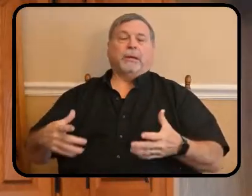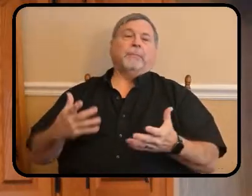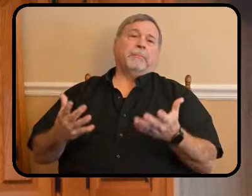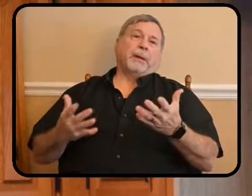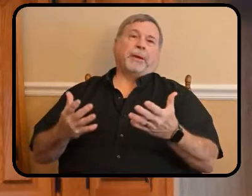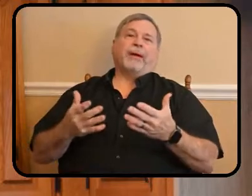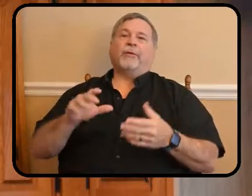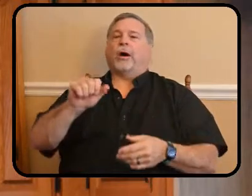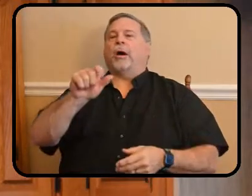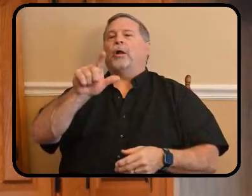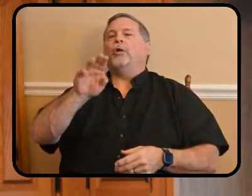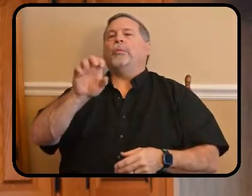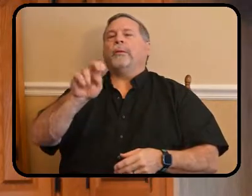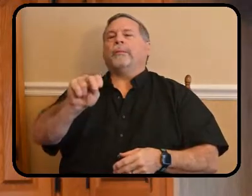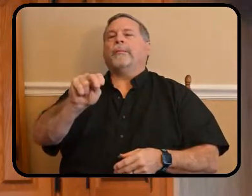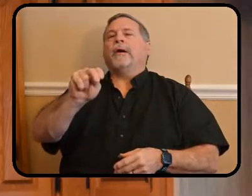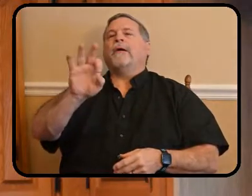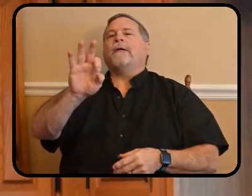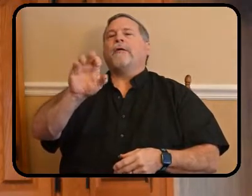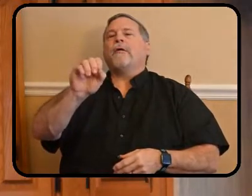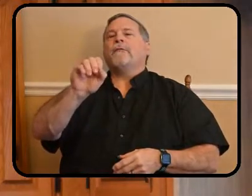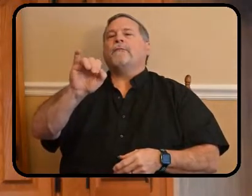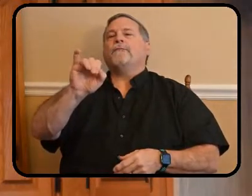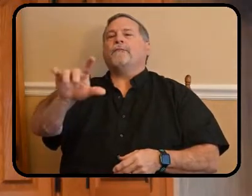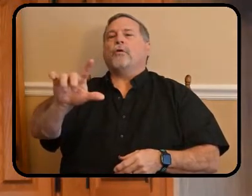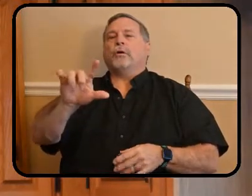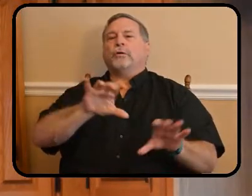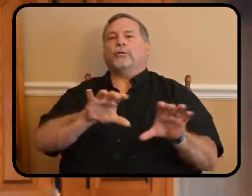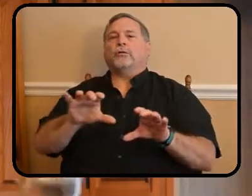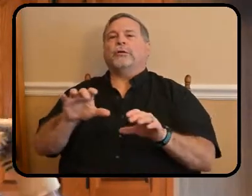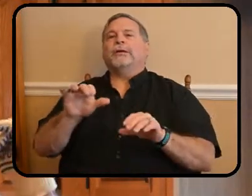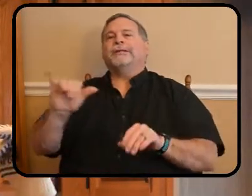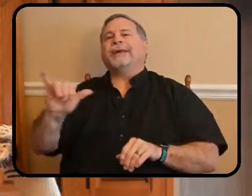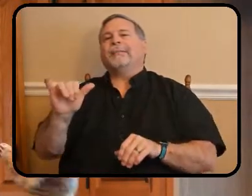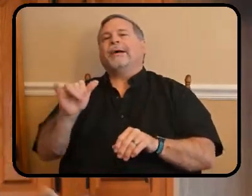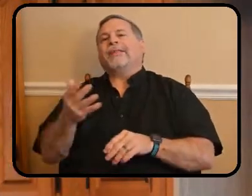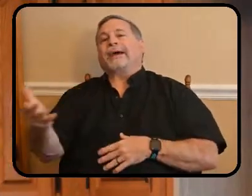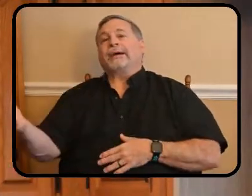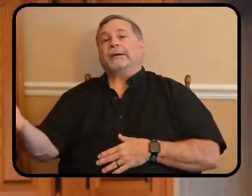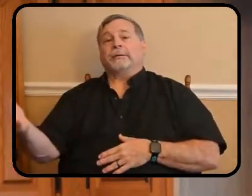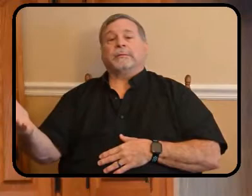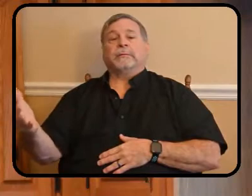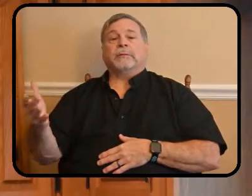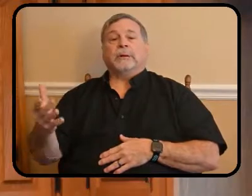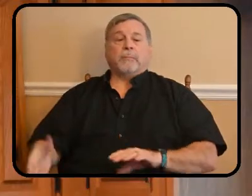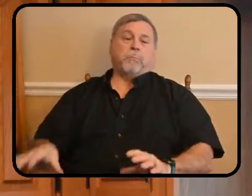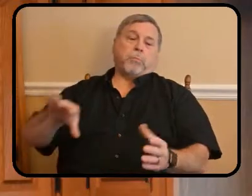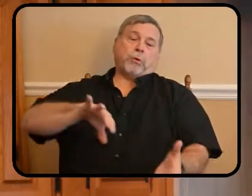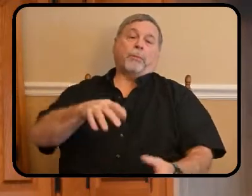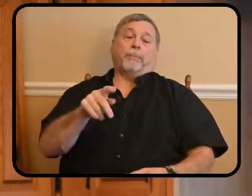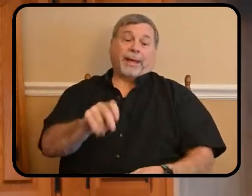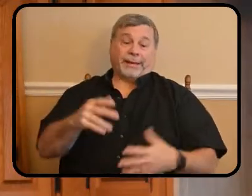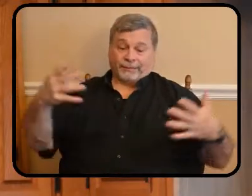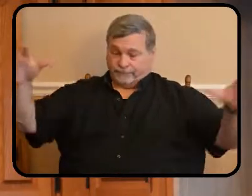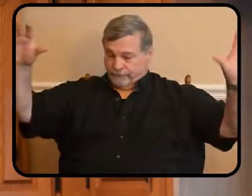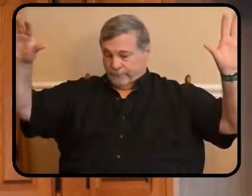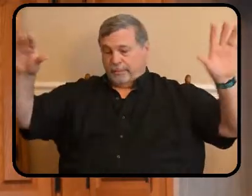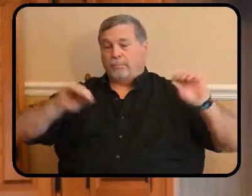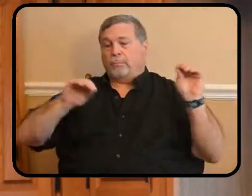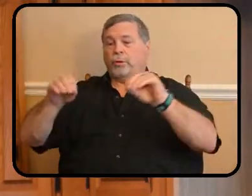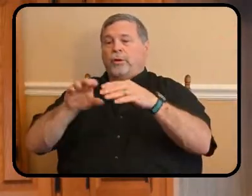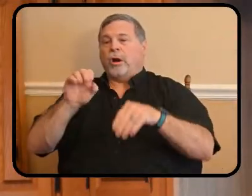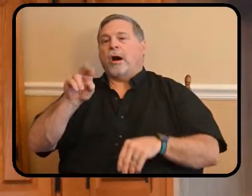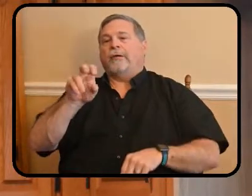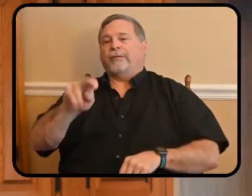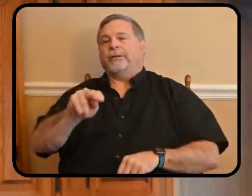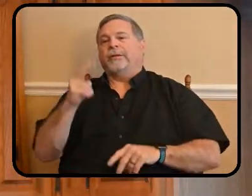to put aluminum foil over top of it to do the same thing. So I've poured it into my pan. I'm going to go ahead and put it in the oven, and we'll see you back